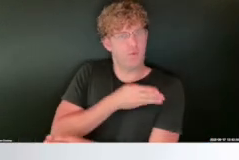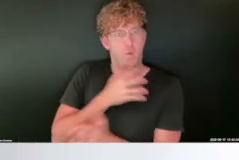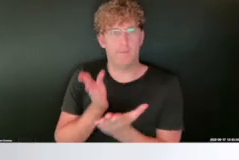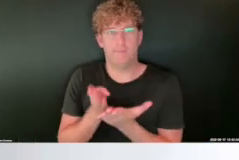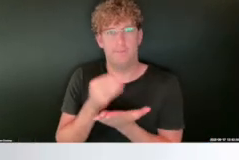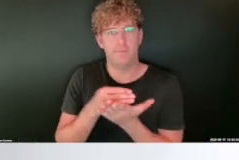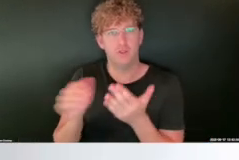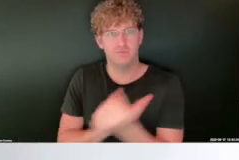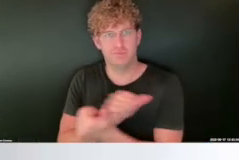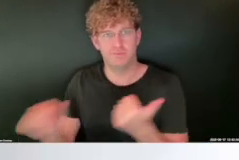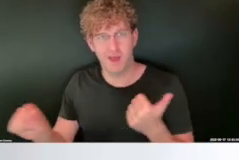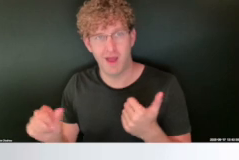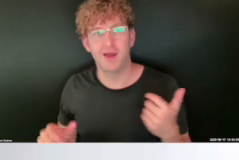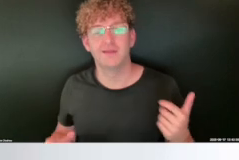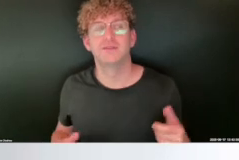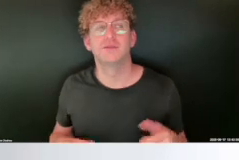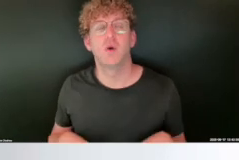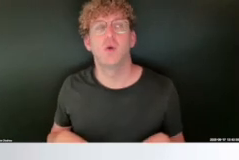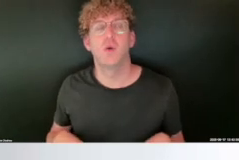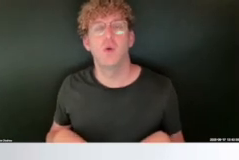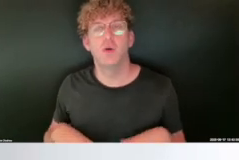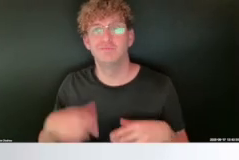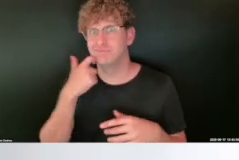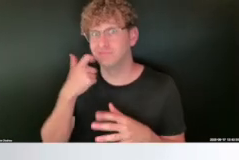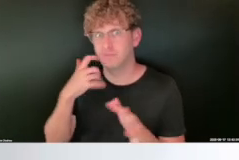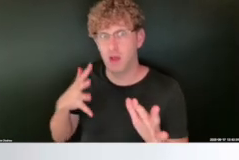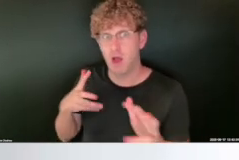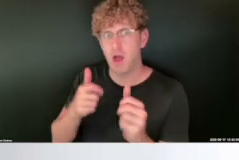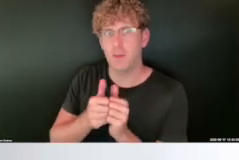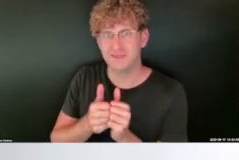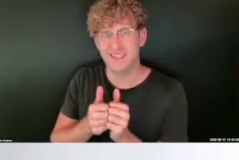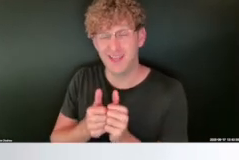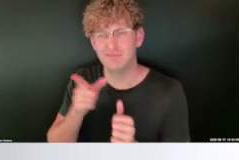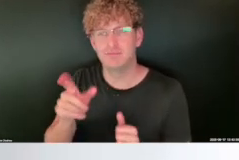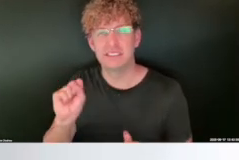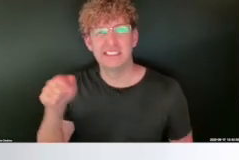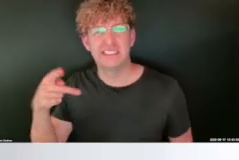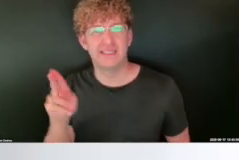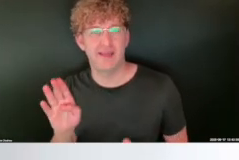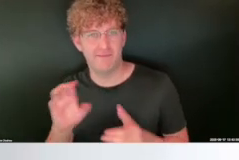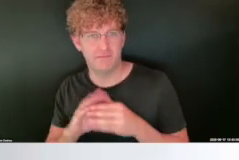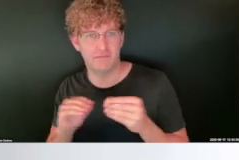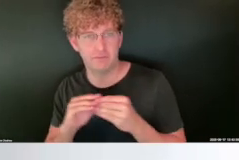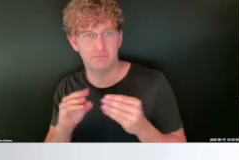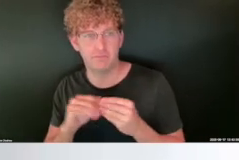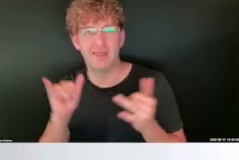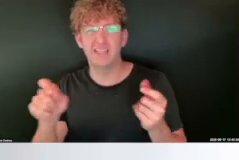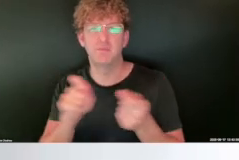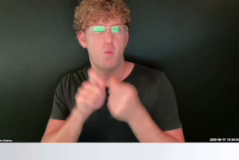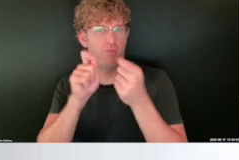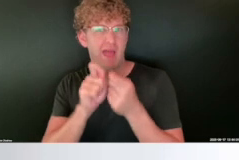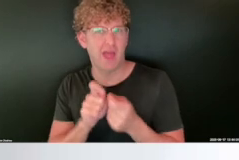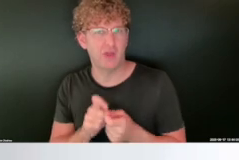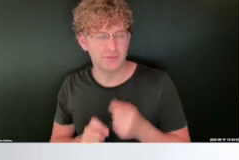Steph gave during the presentation and her speaking notes is a more accurate depiction. And so there